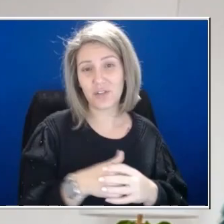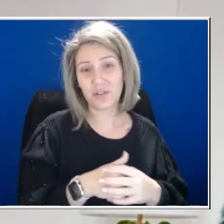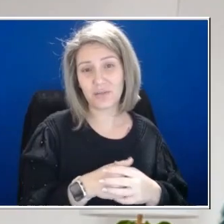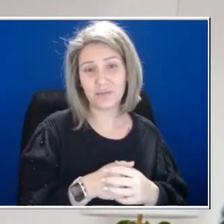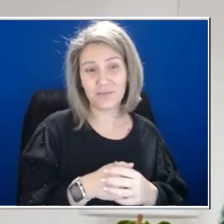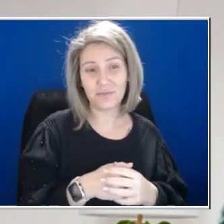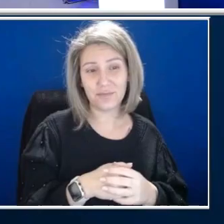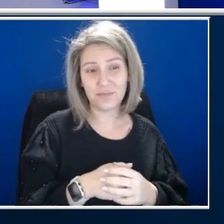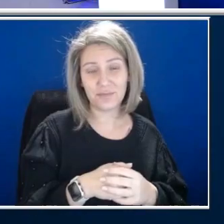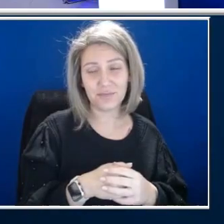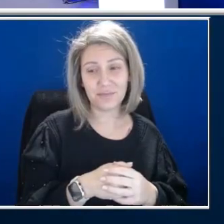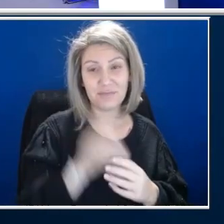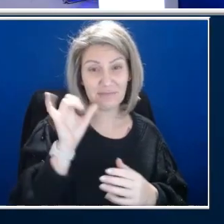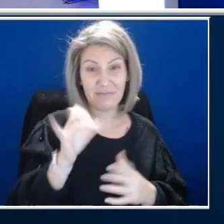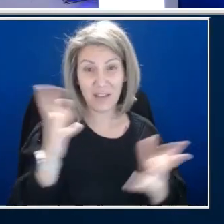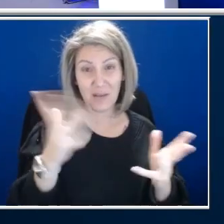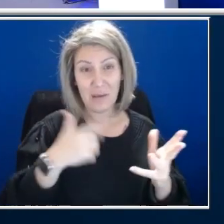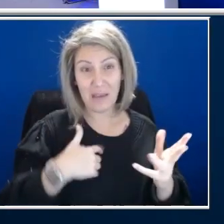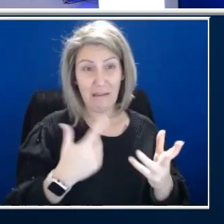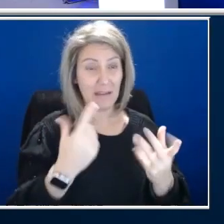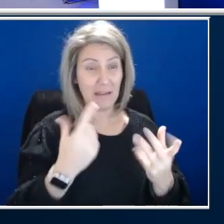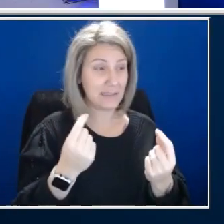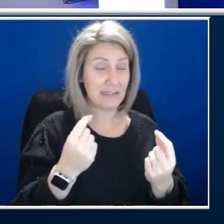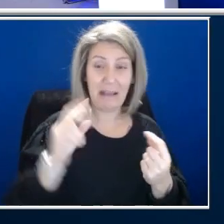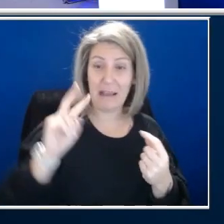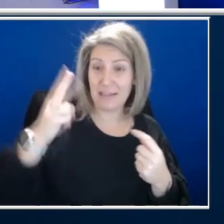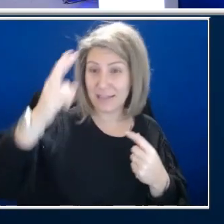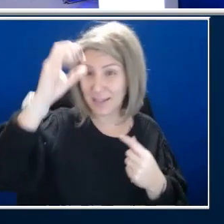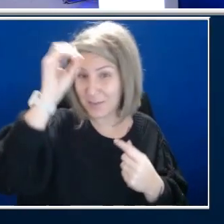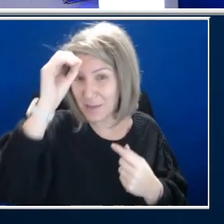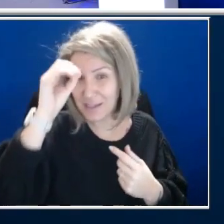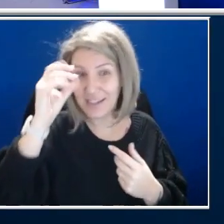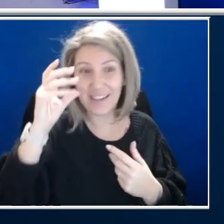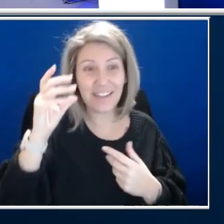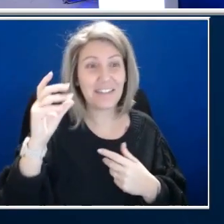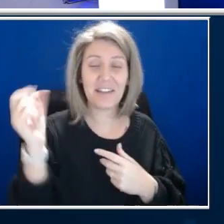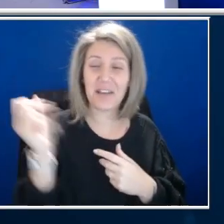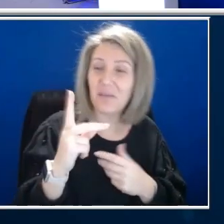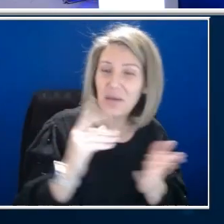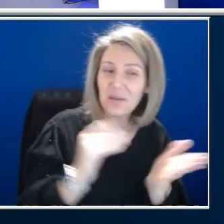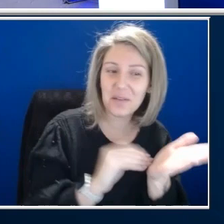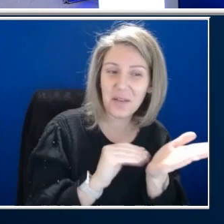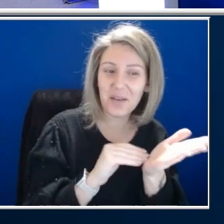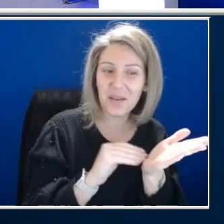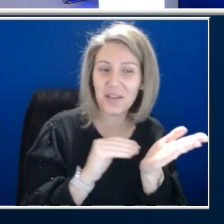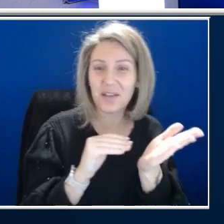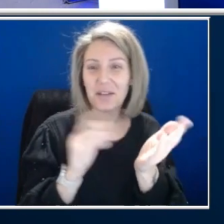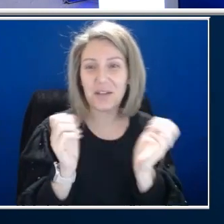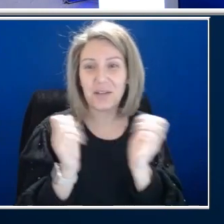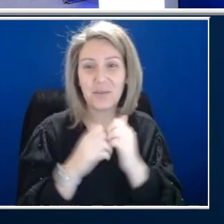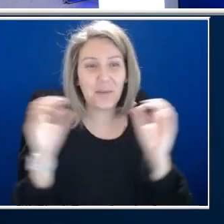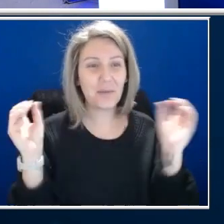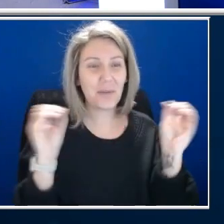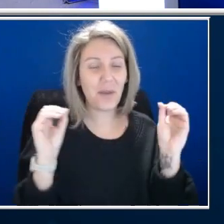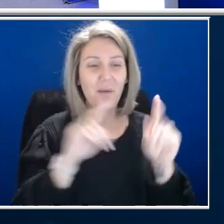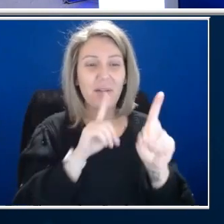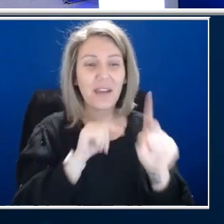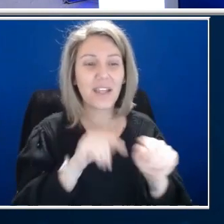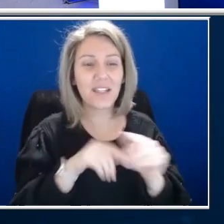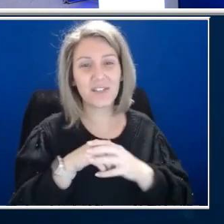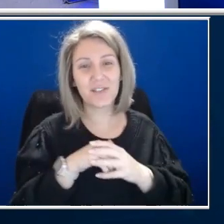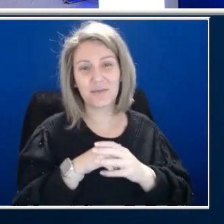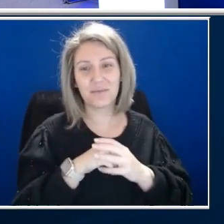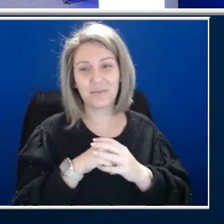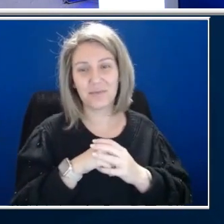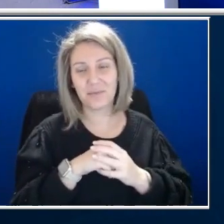And that's what I did. I got second opinions and came back to the doctor with no answers that